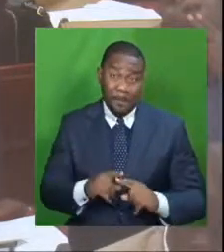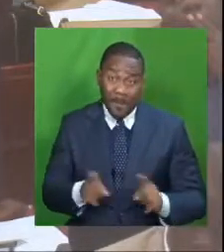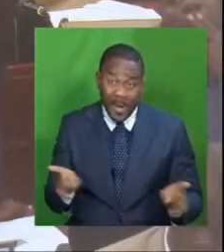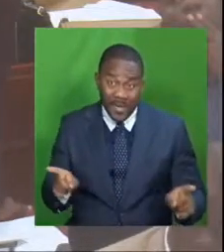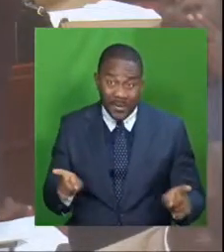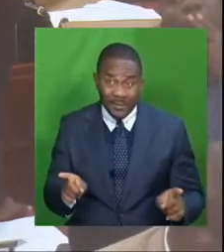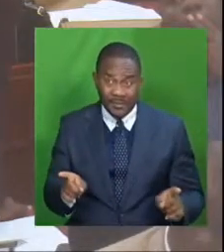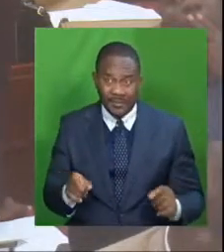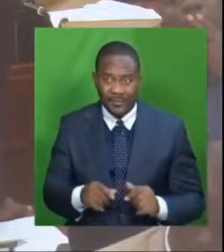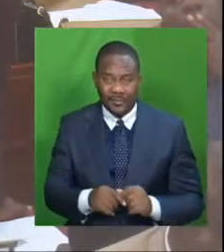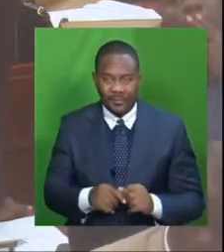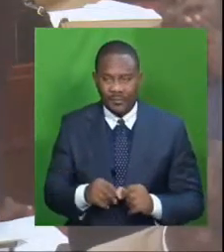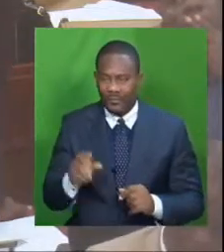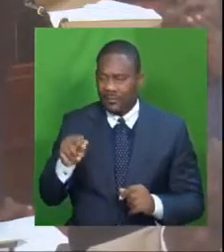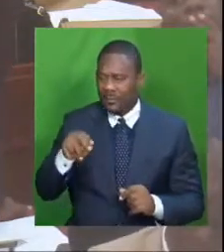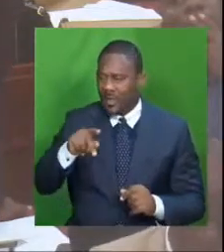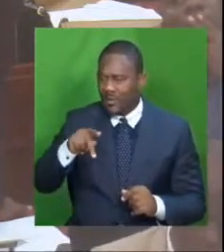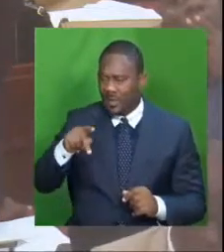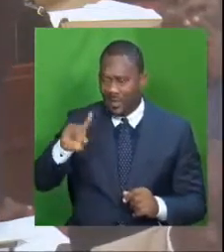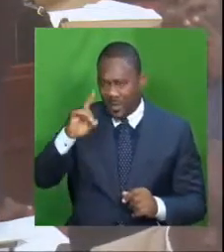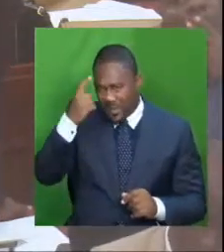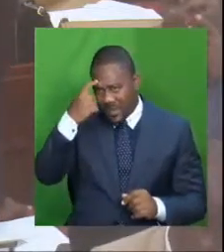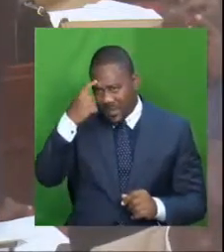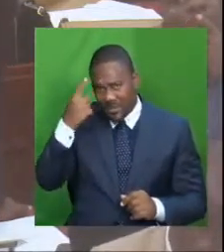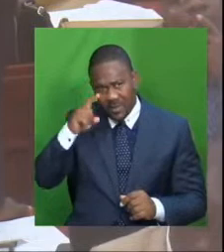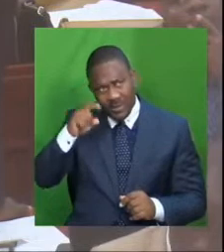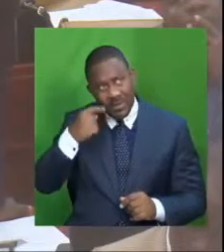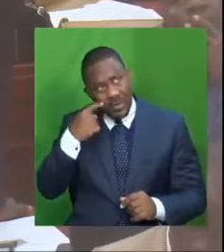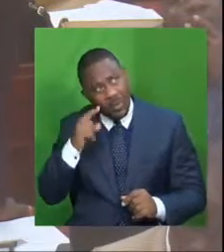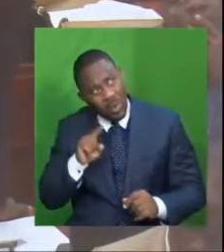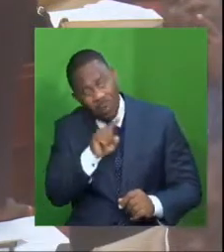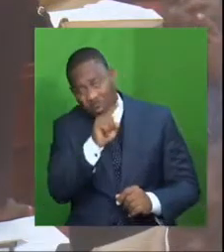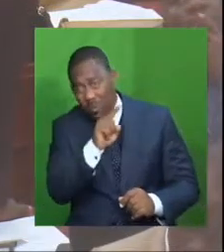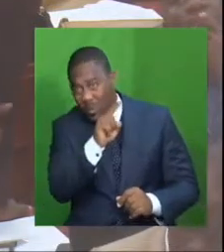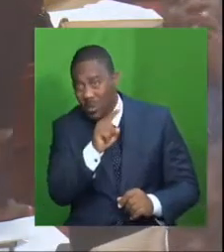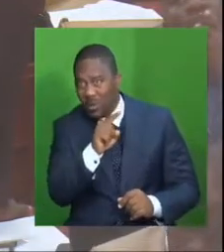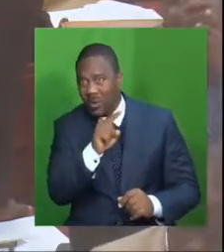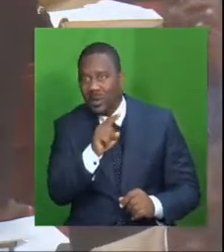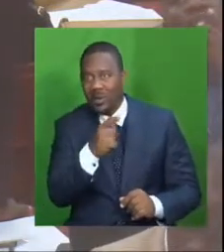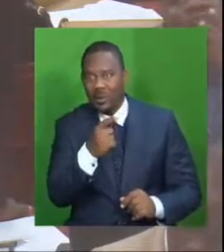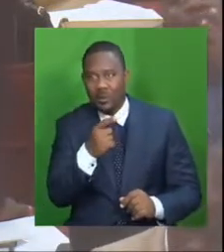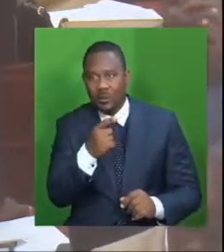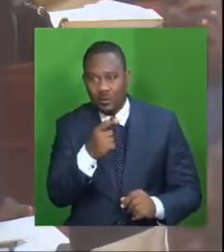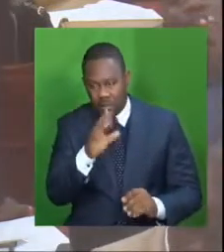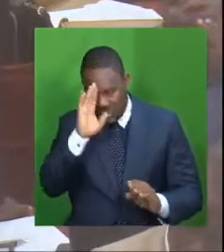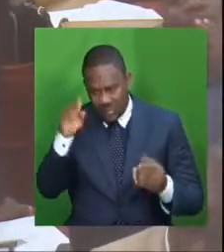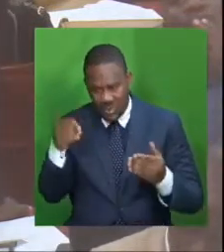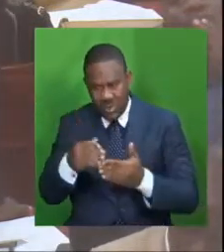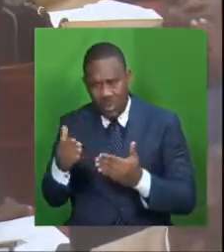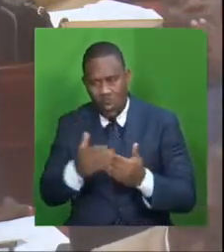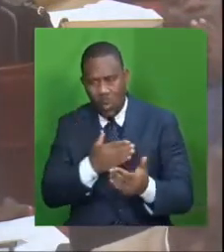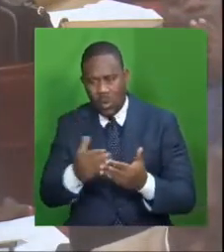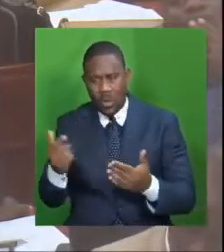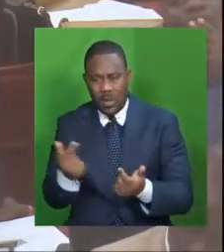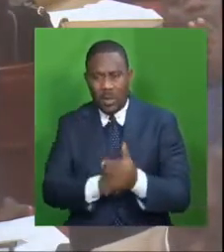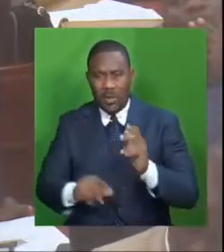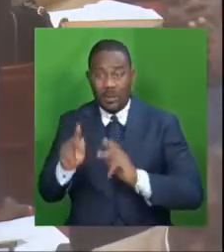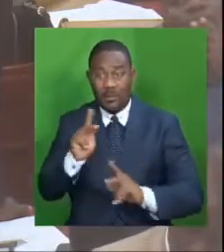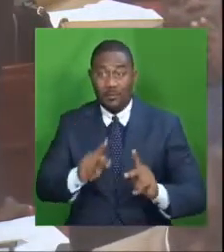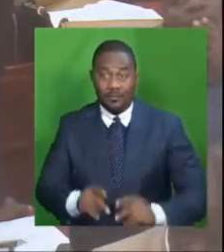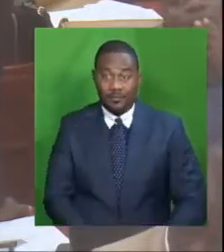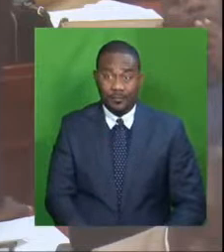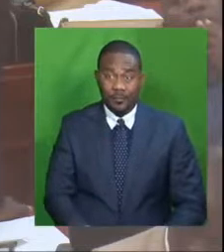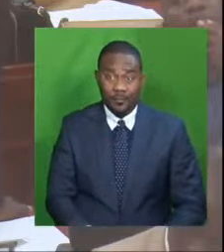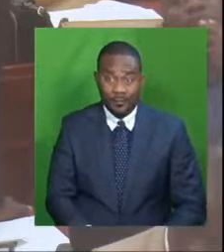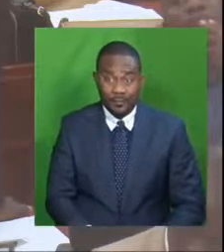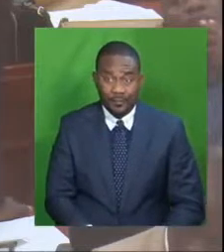this government, instead of targeting the upstream people, is rather targeting the ordinary Ghanaian. Mr. Speaker, let me